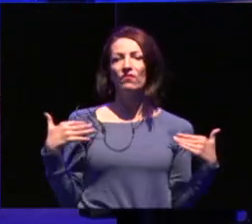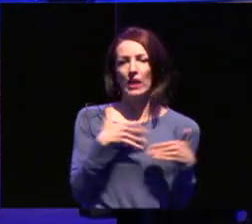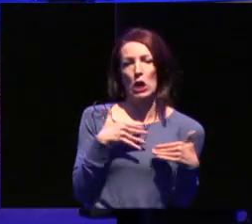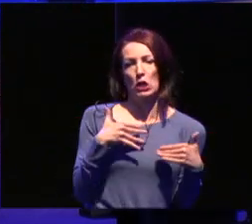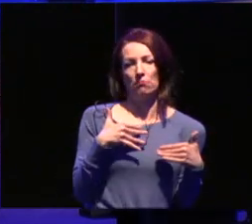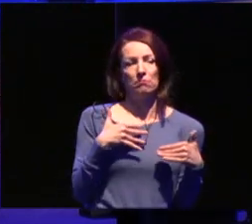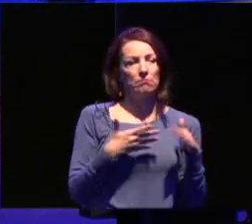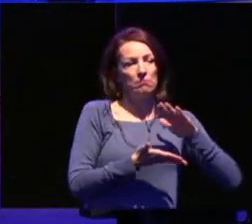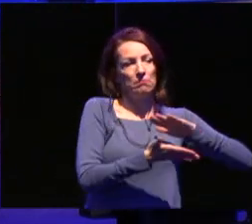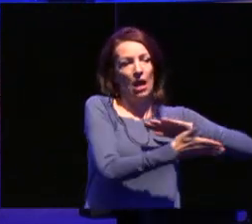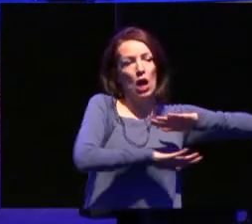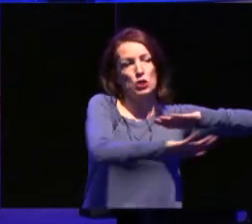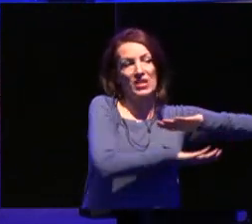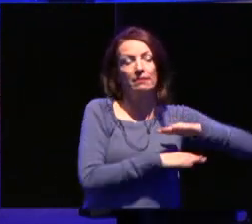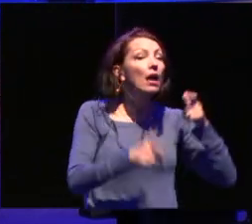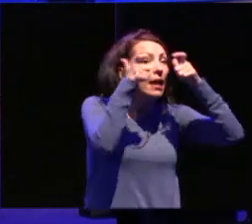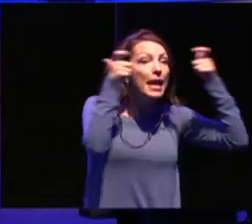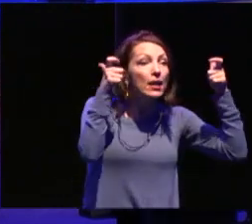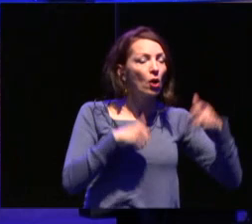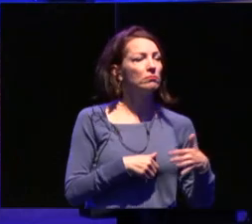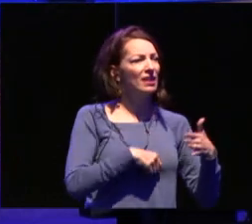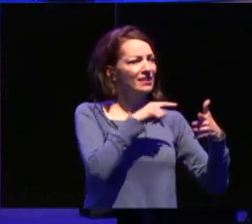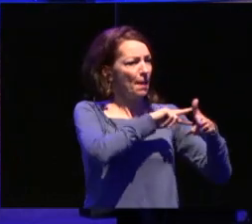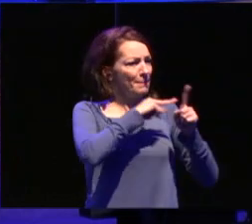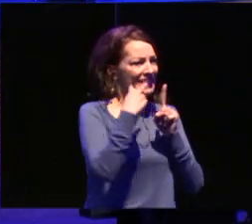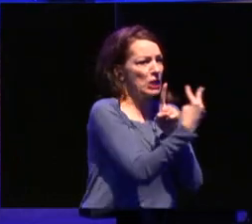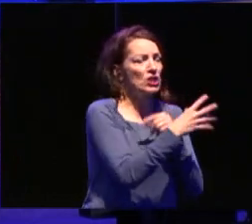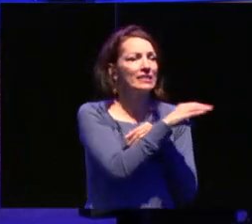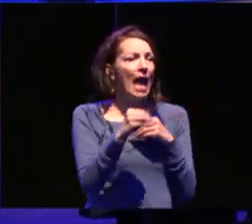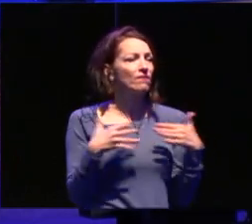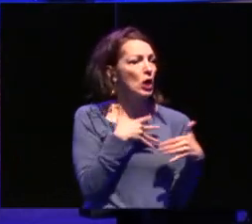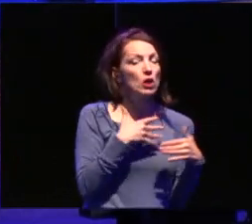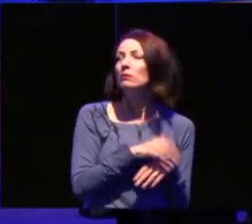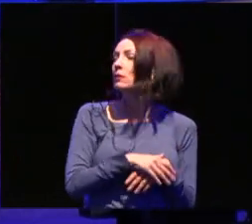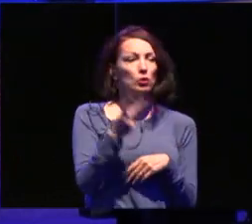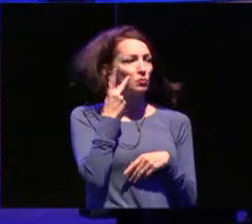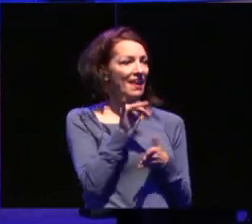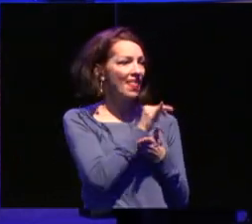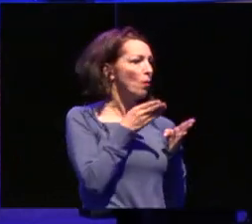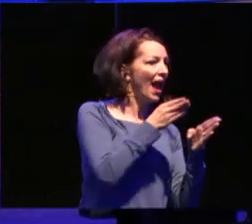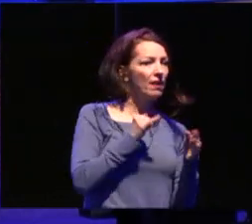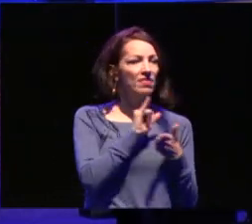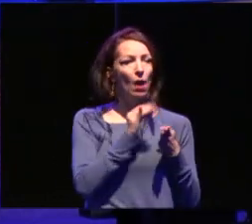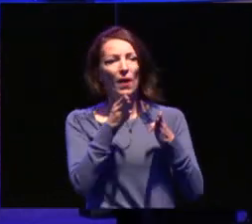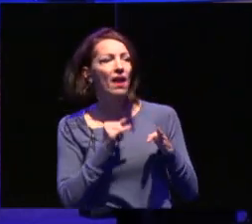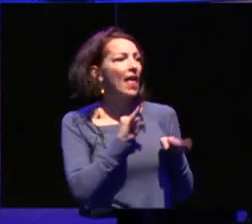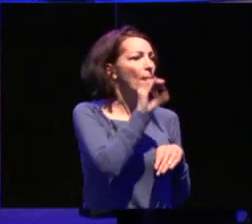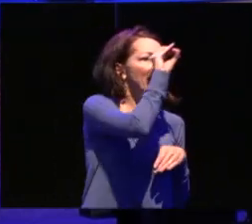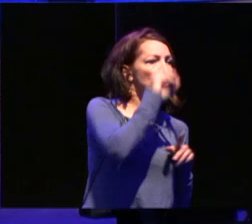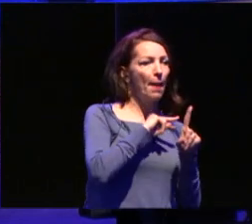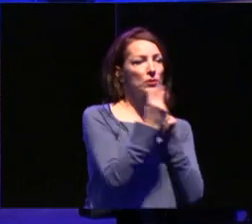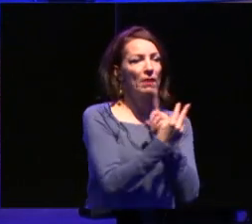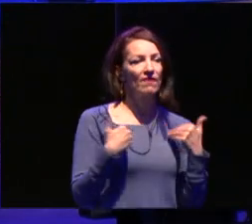fear. That's what the ego is. It's just a compilation of positionalities. You know, you see life this way, you see life with this perspective, you have this opinion, this point